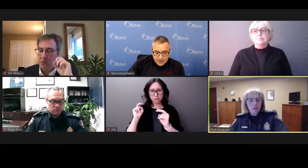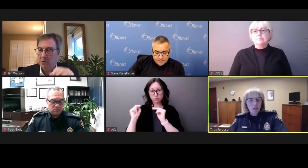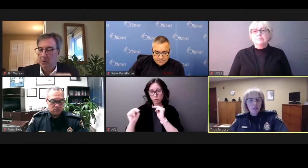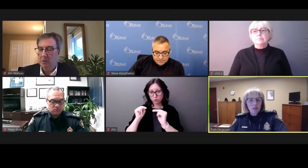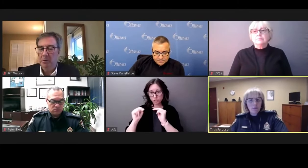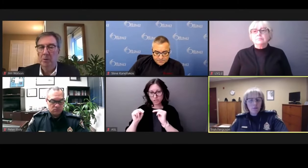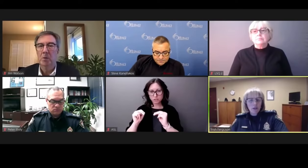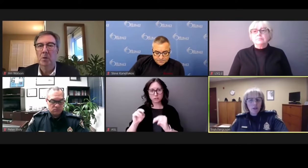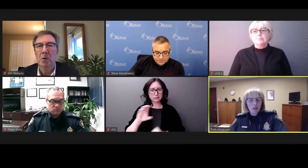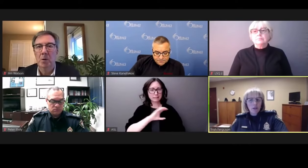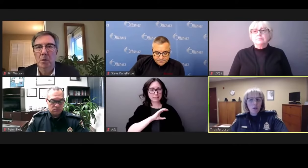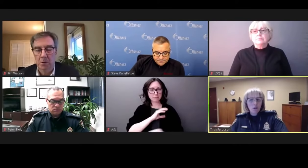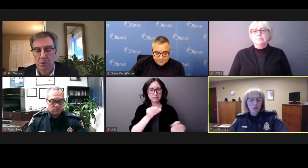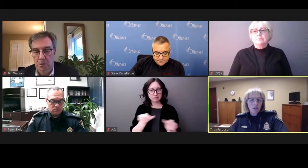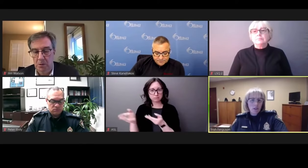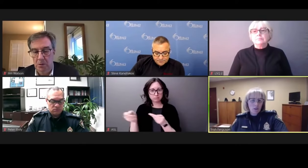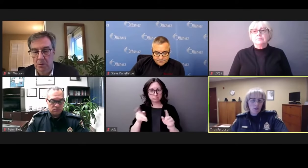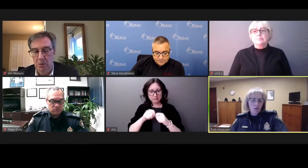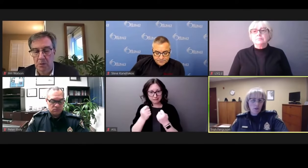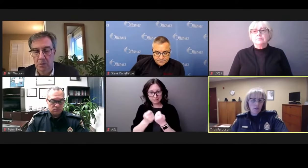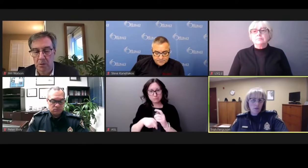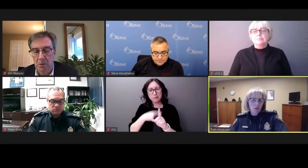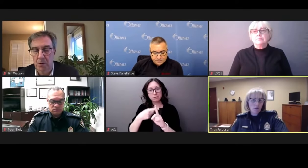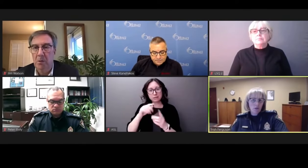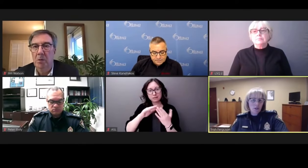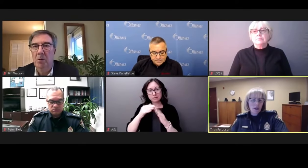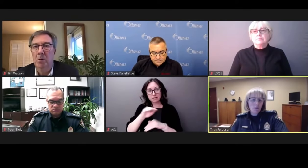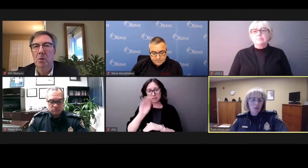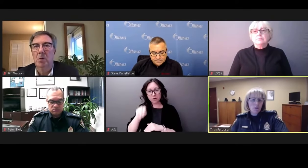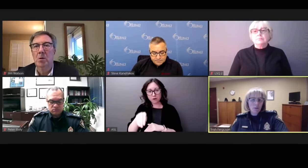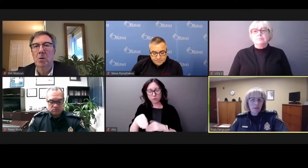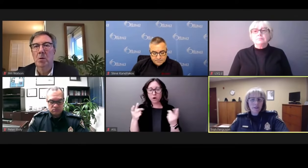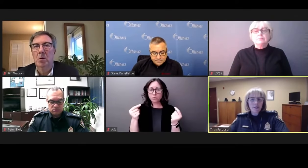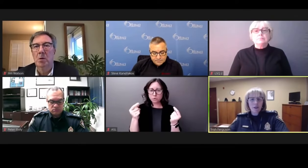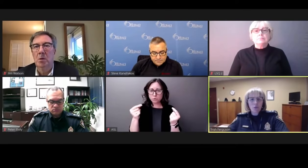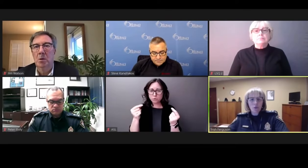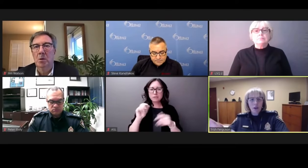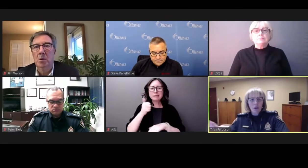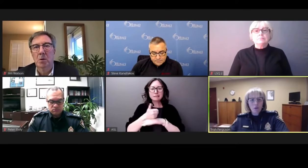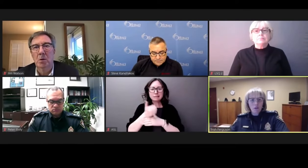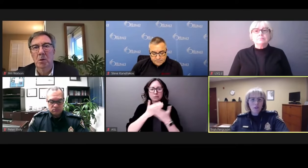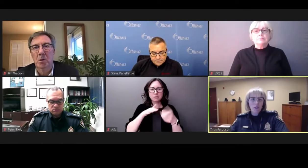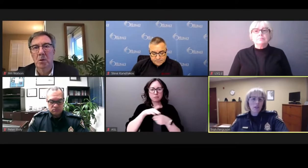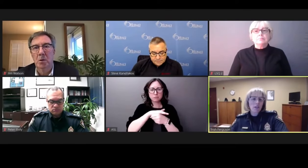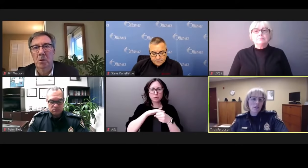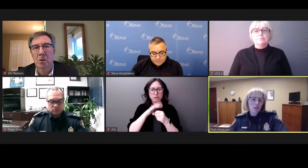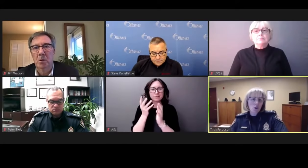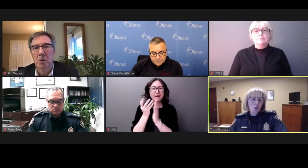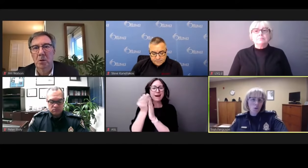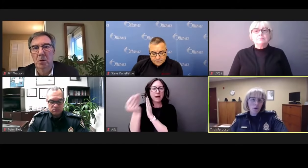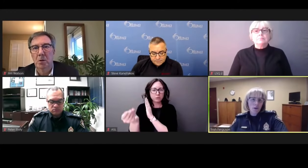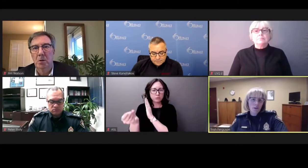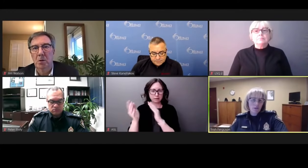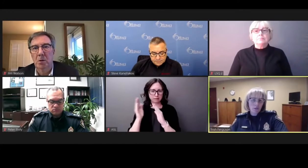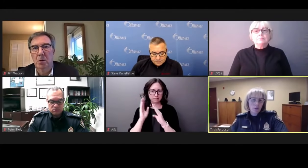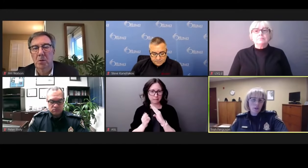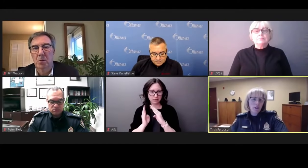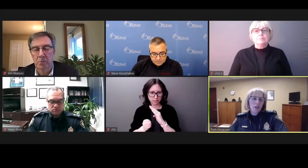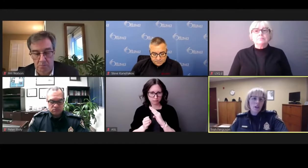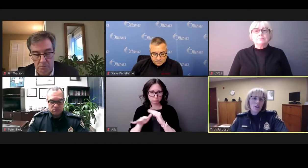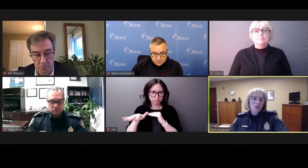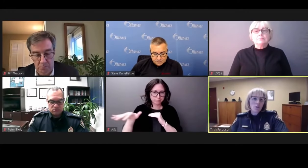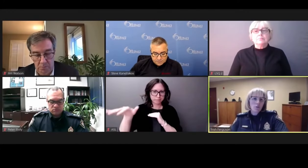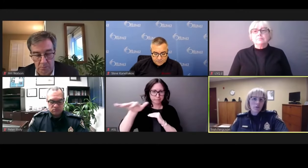liaison team, along with the city, we were able to establish some places that were out of the city's core and footprint